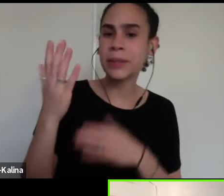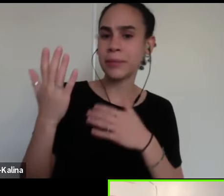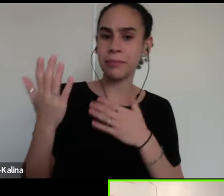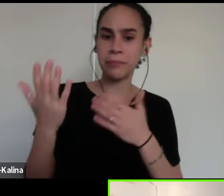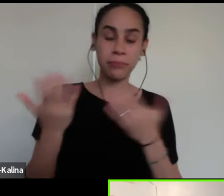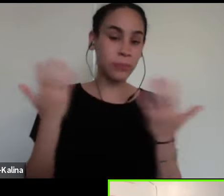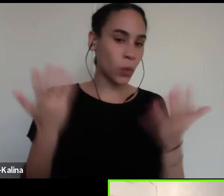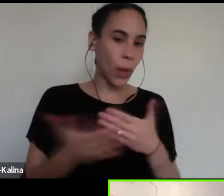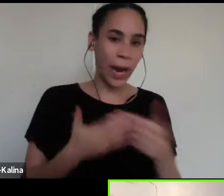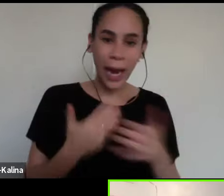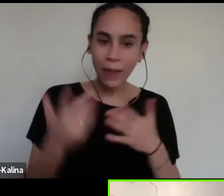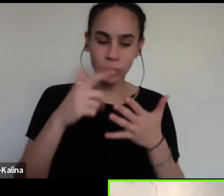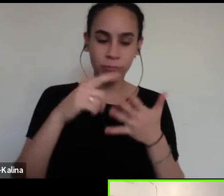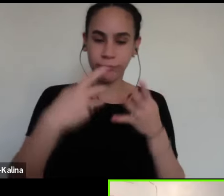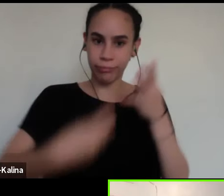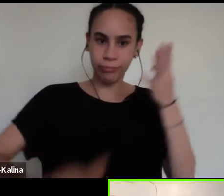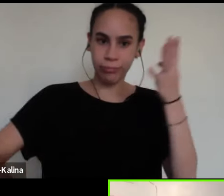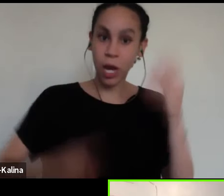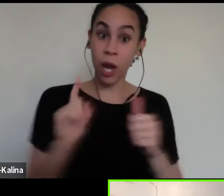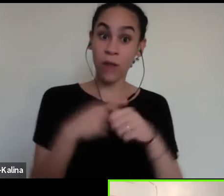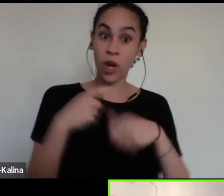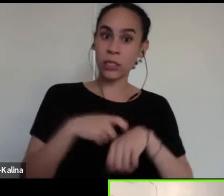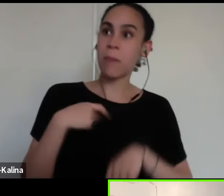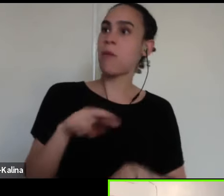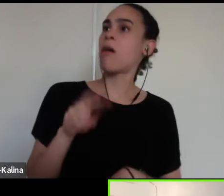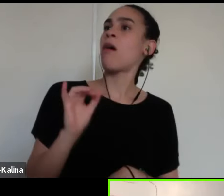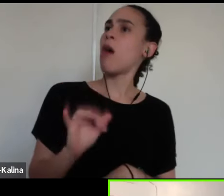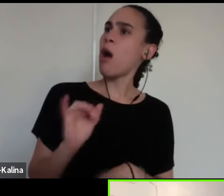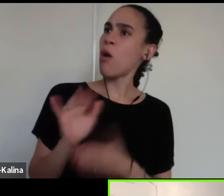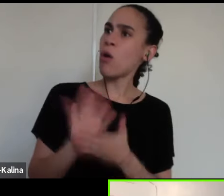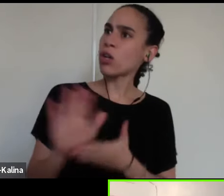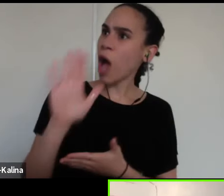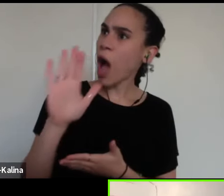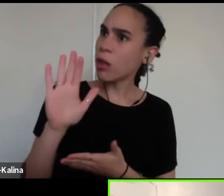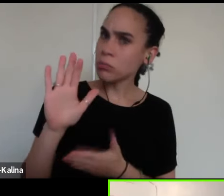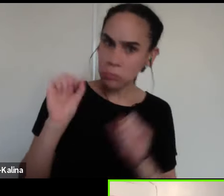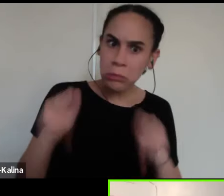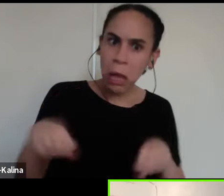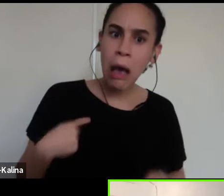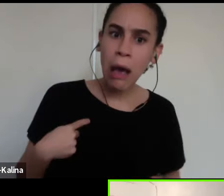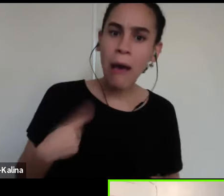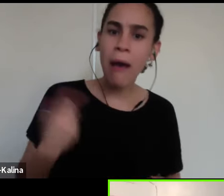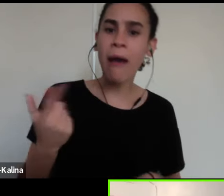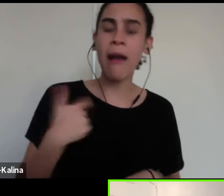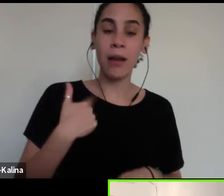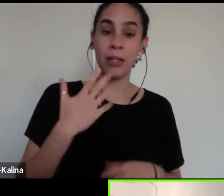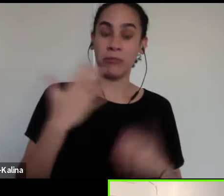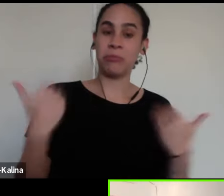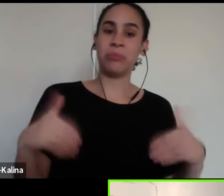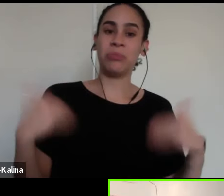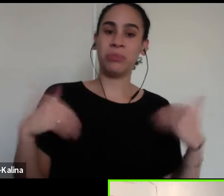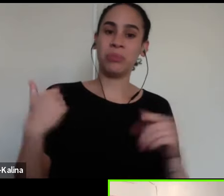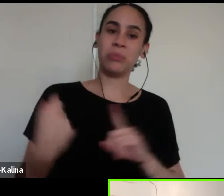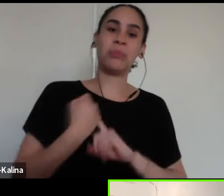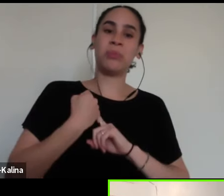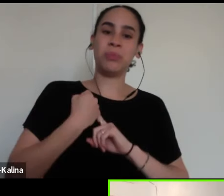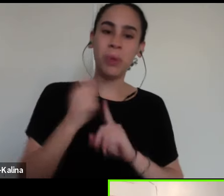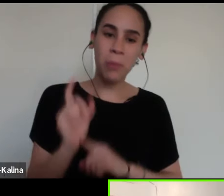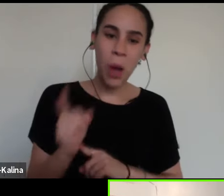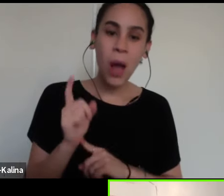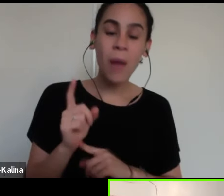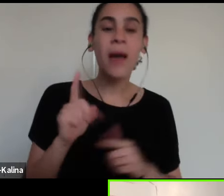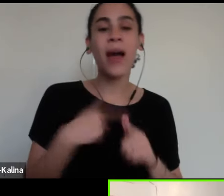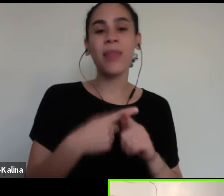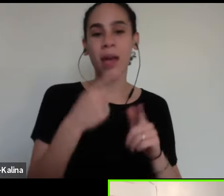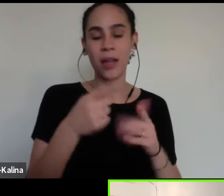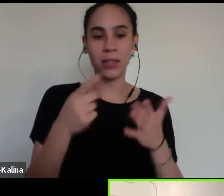it was the first time that I thought that maybe college was for people like me, which was a pretty profound moment. Then, of course, if you turn to the pricing